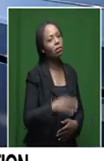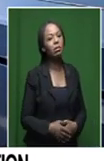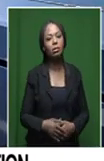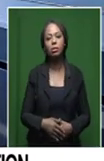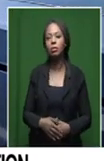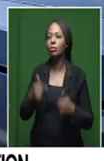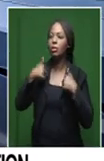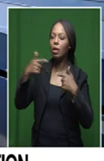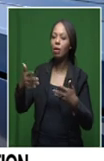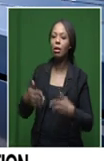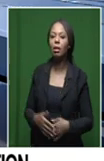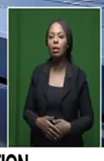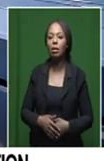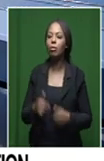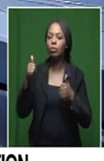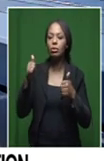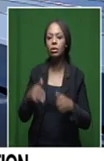good. Good. We're listening. What's your question?